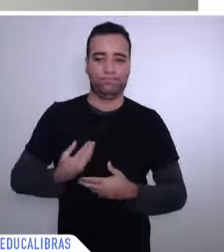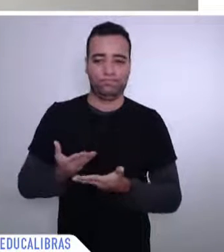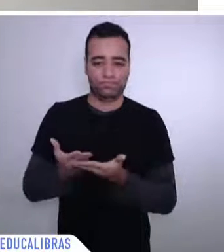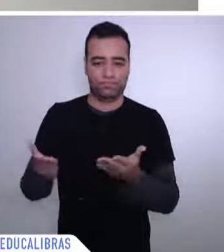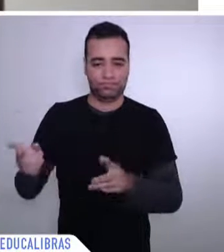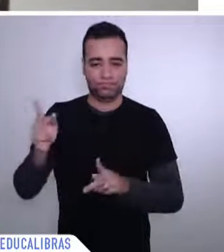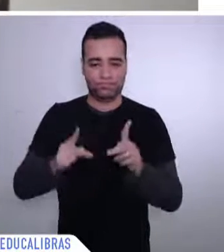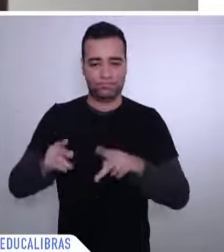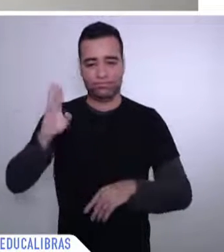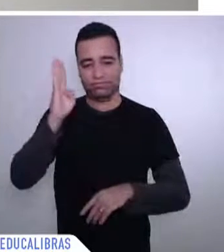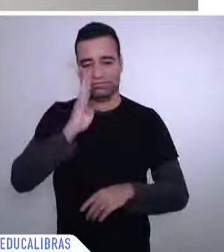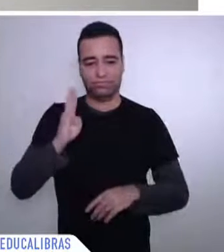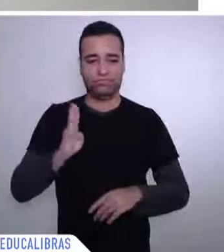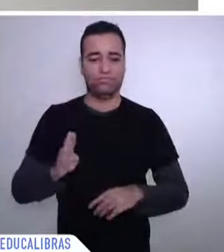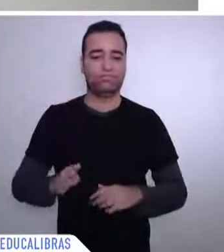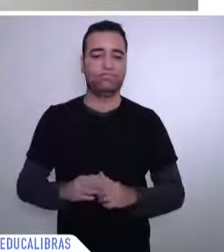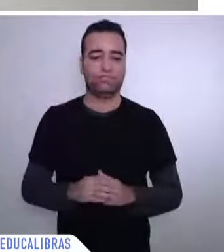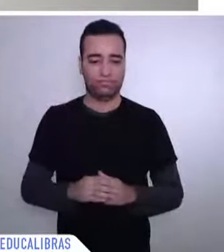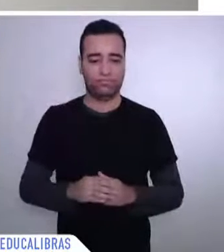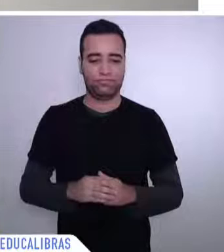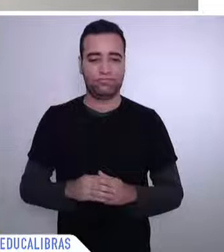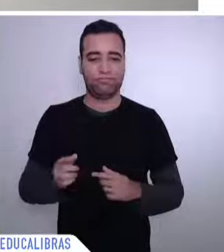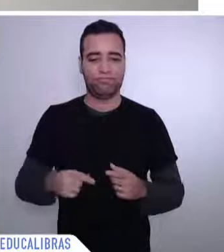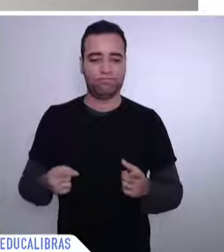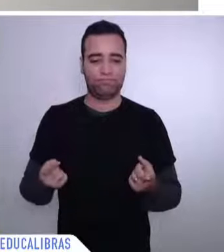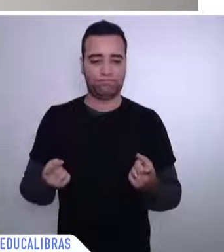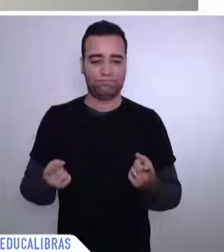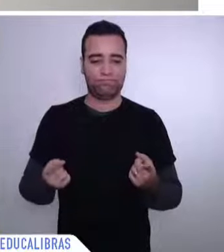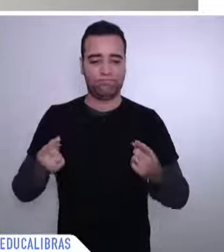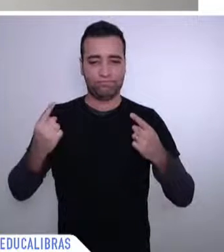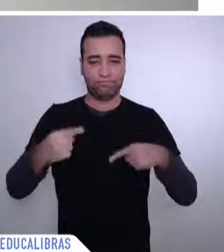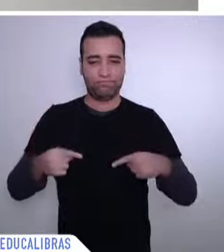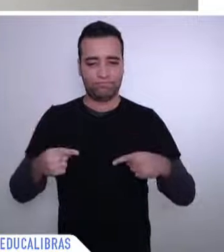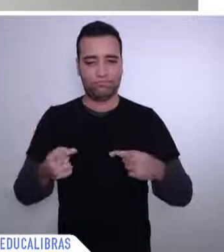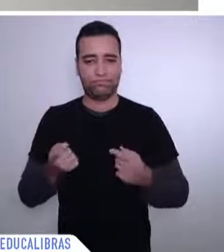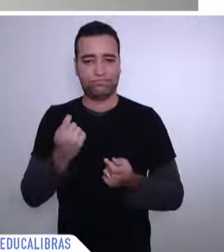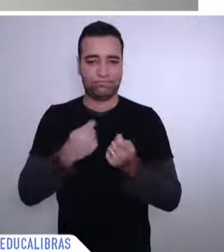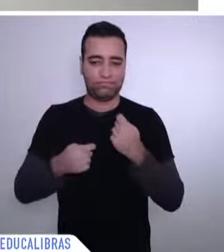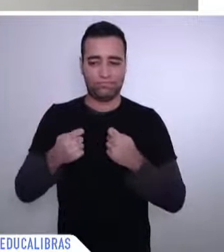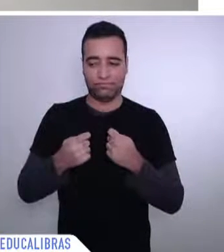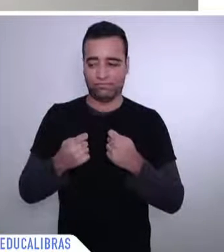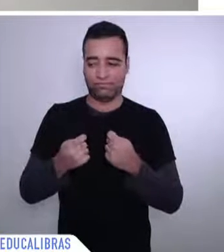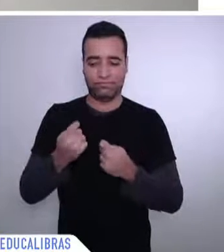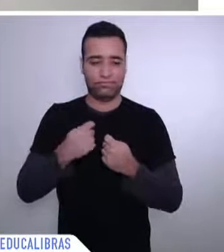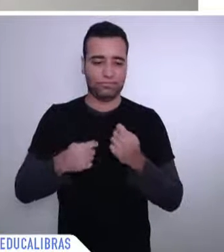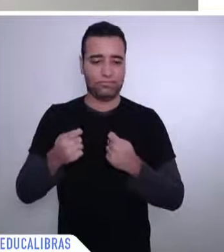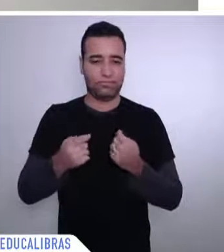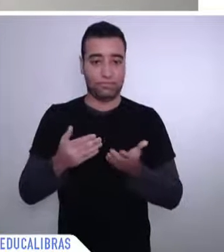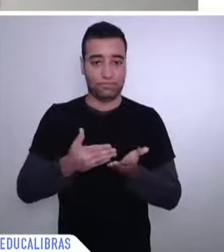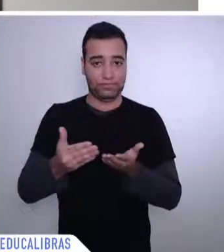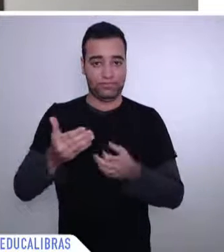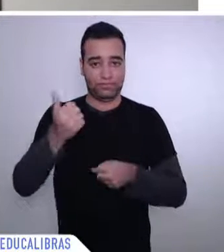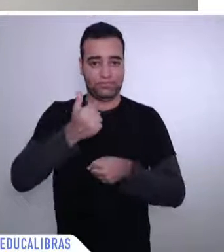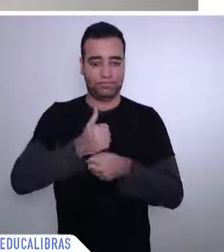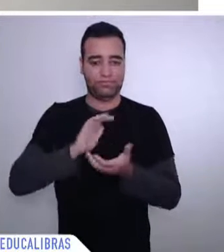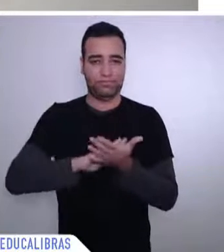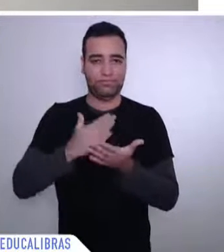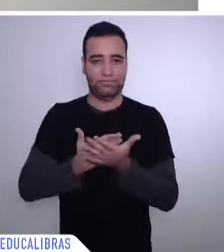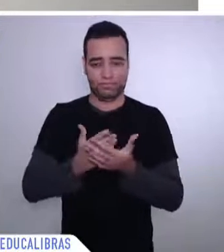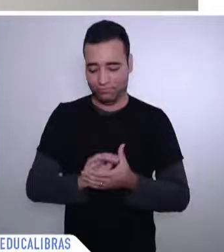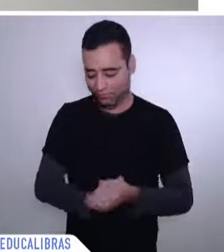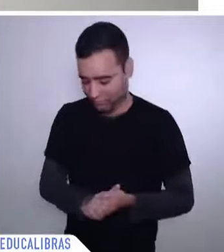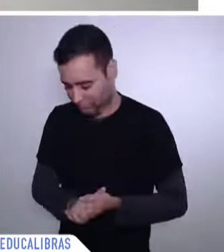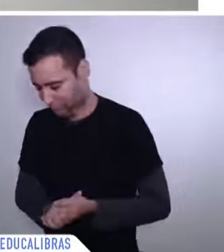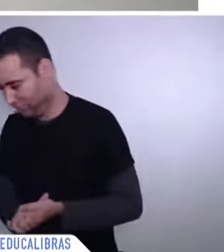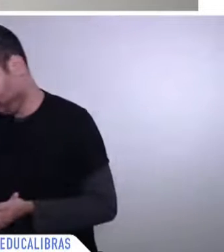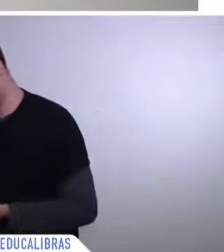for the right and better conditions for Brazilians, and it speaks about having a focus on economical interests